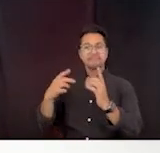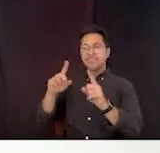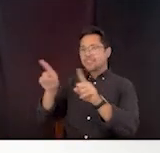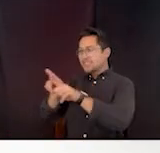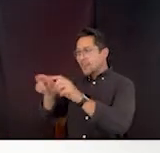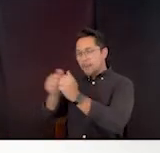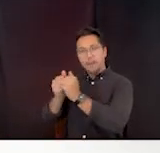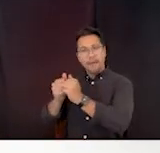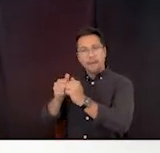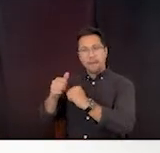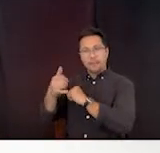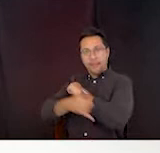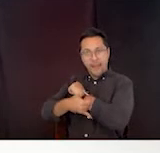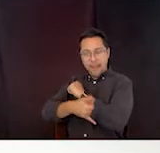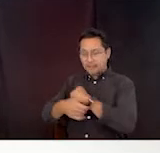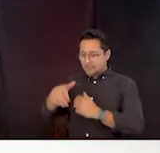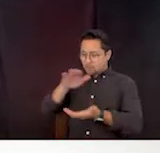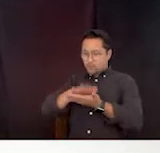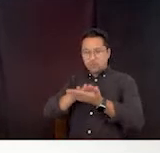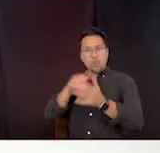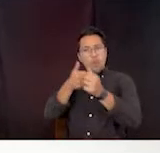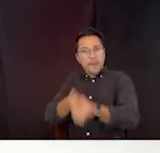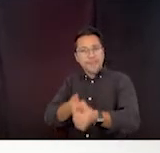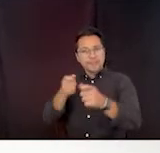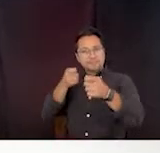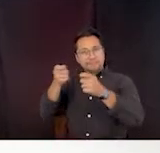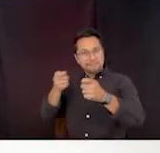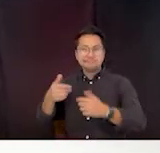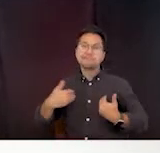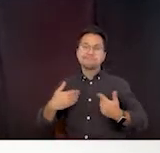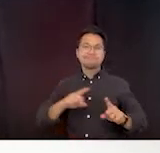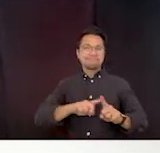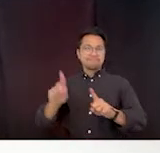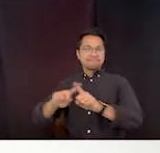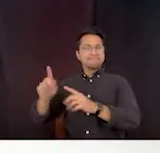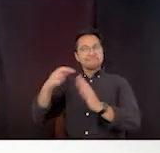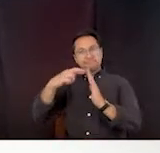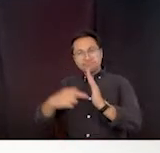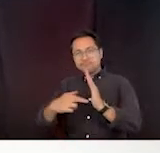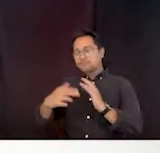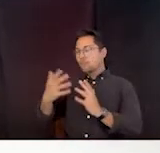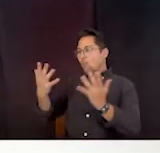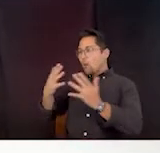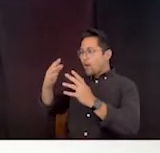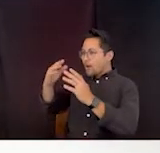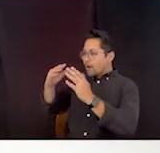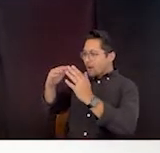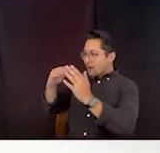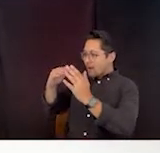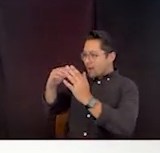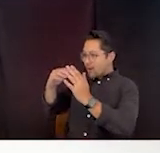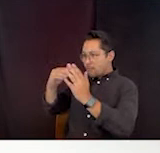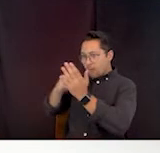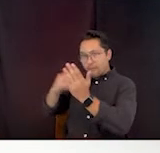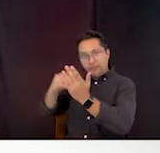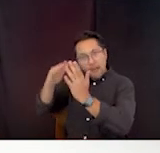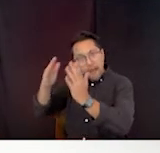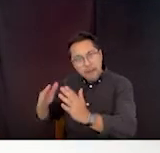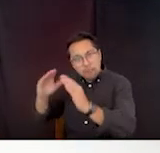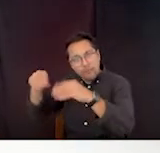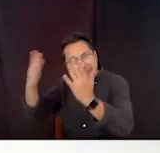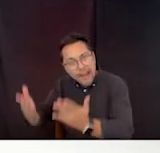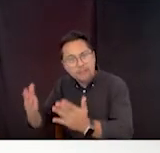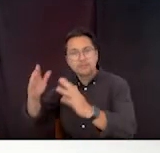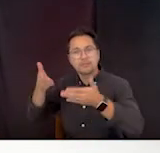school-based management here in Florida. So you have different rules of what your providers are allowed to do and not do within each school, and you kind of